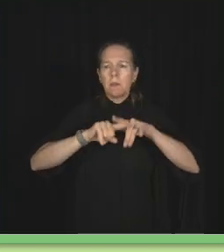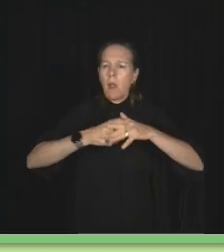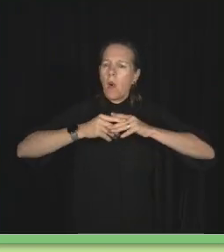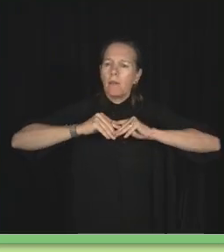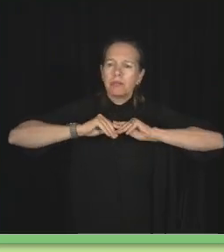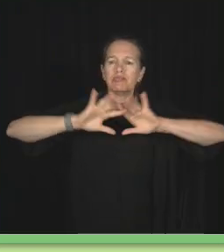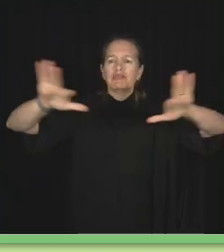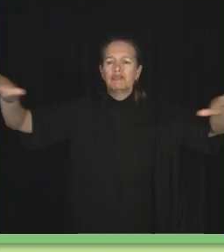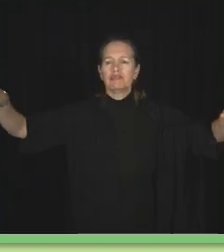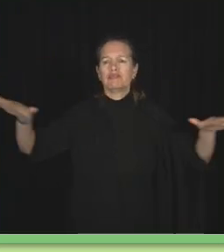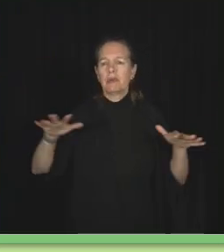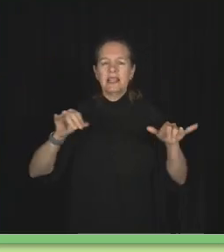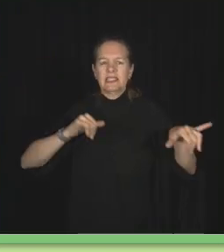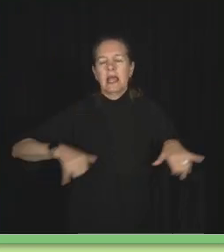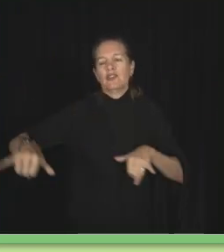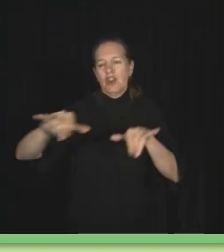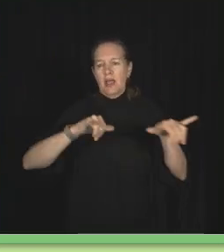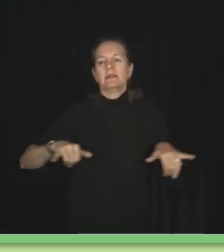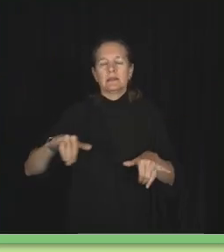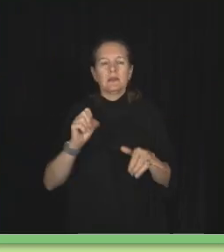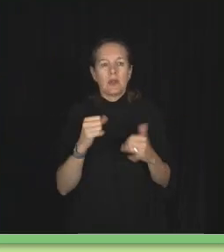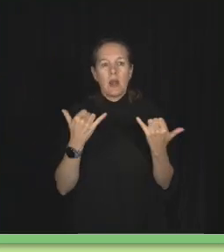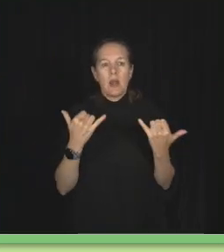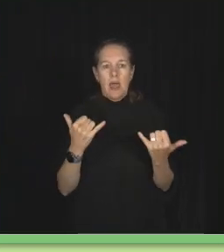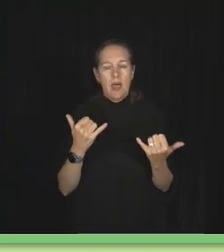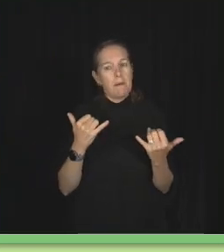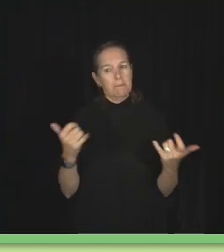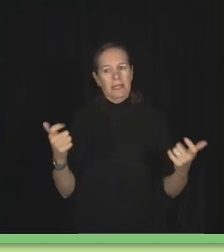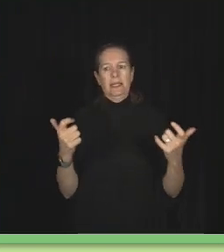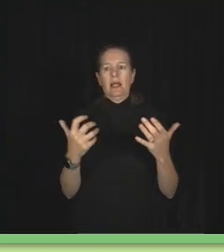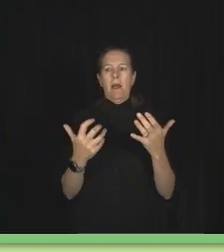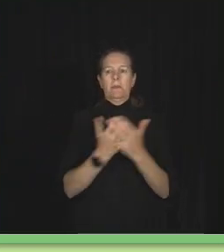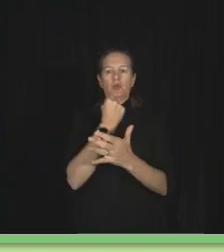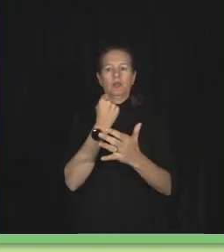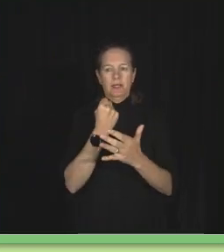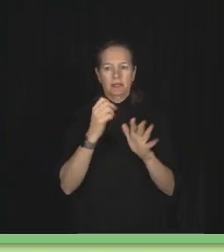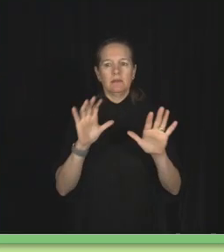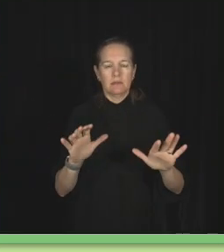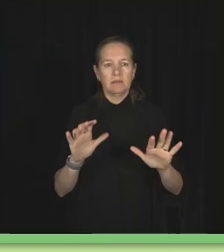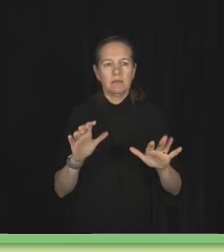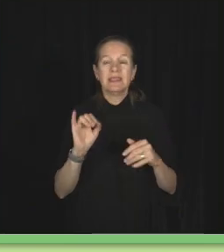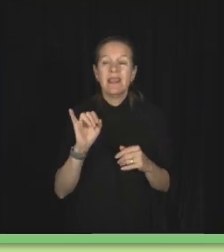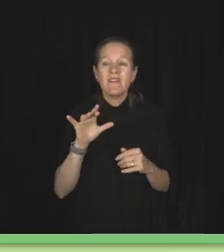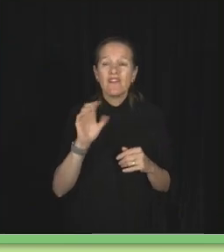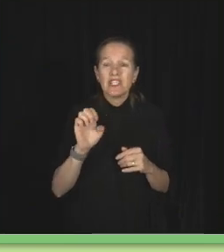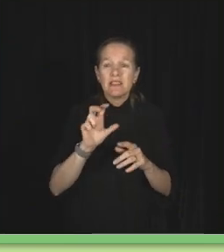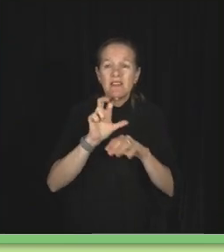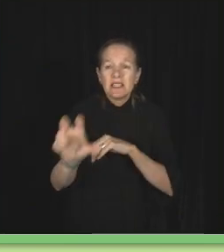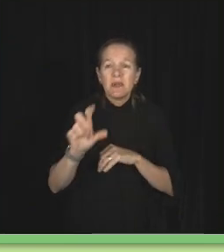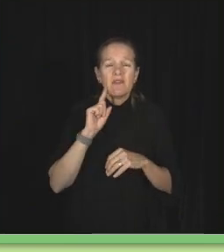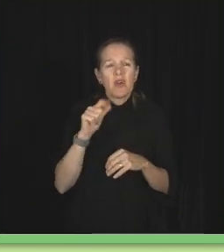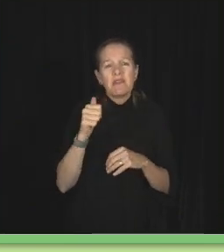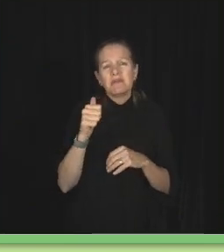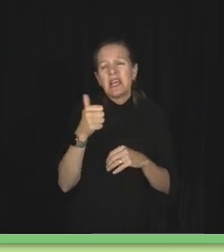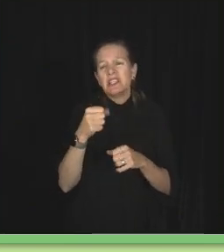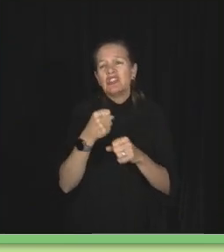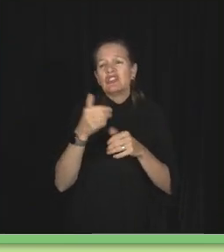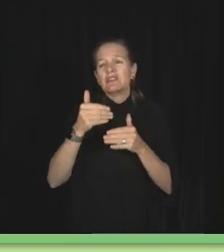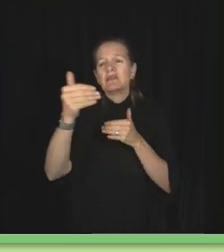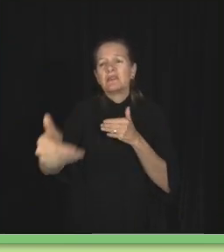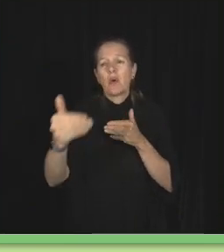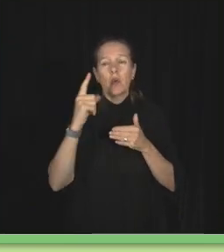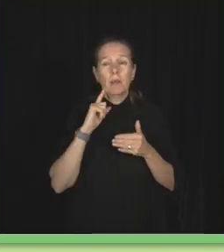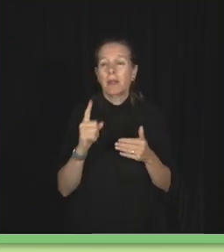I think this is a huge opportunity for us. Inference investment over the next decade is going to be hundreds of